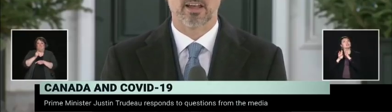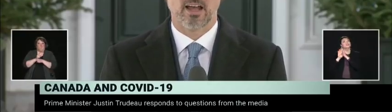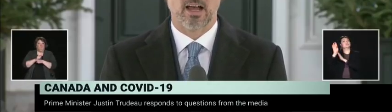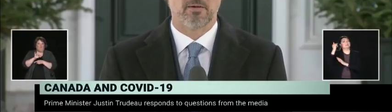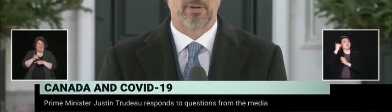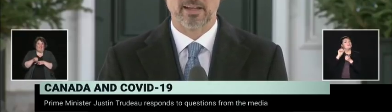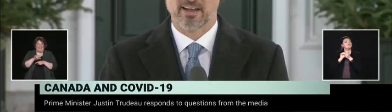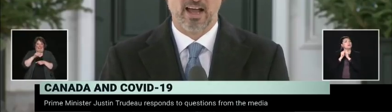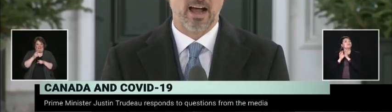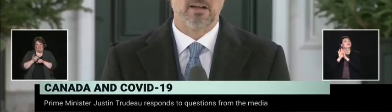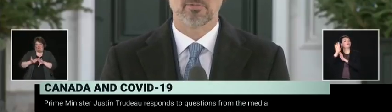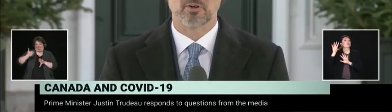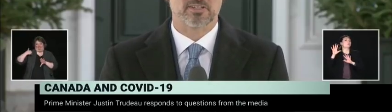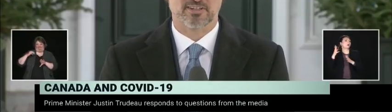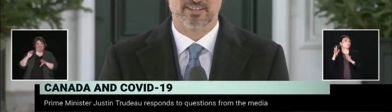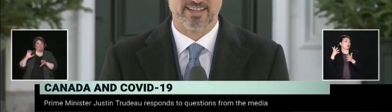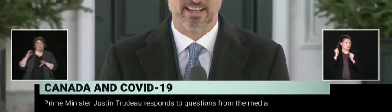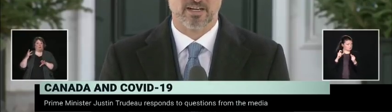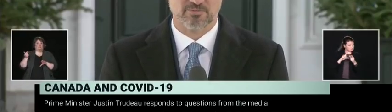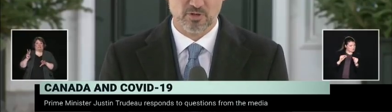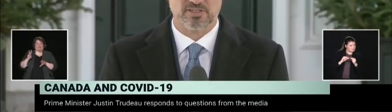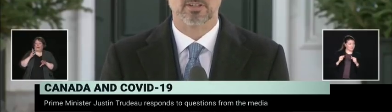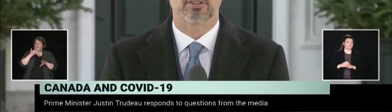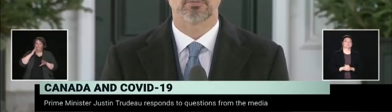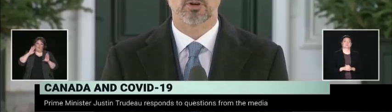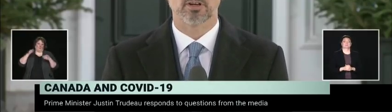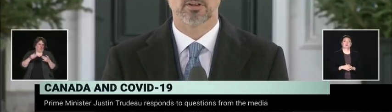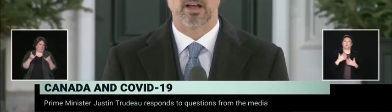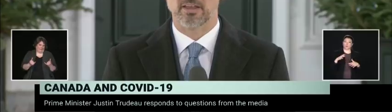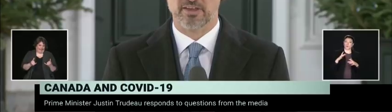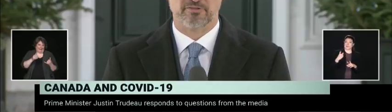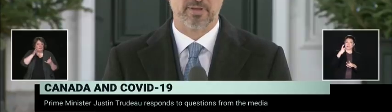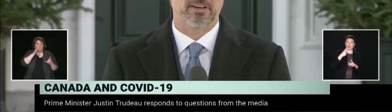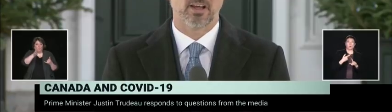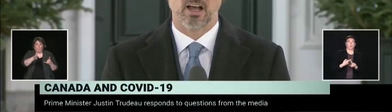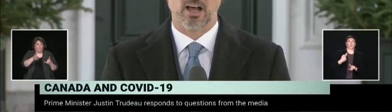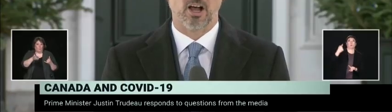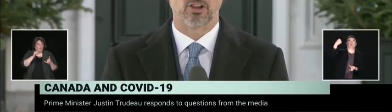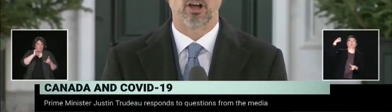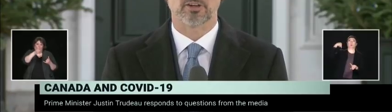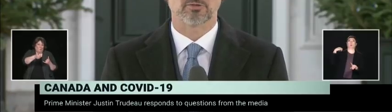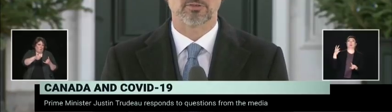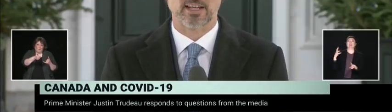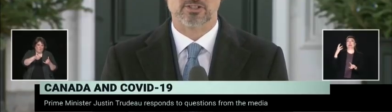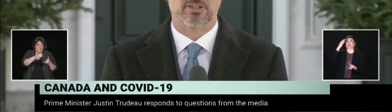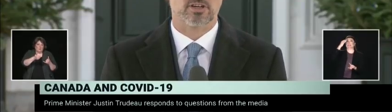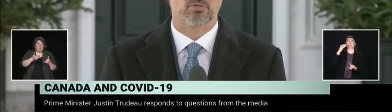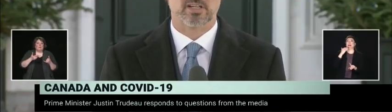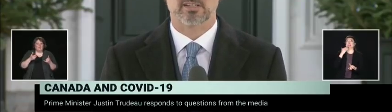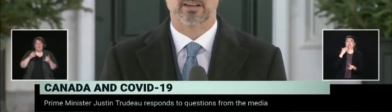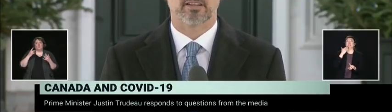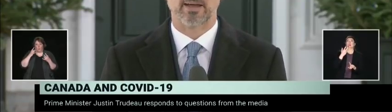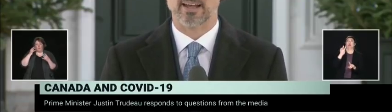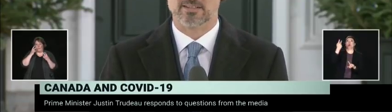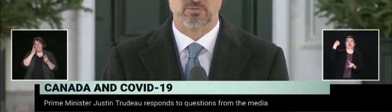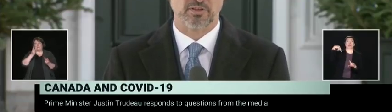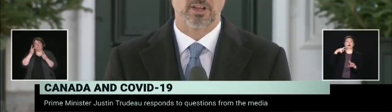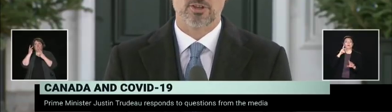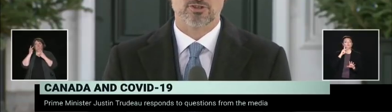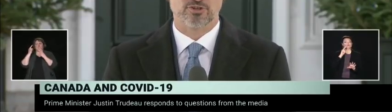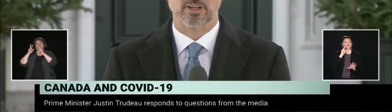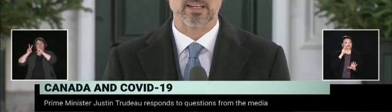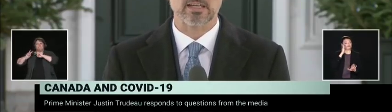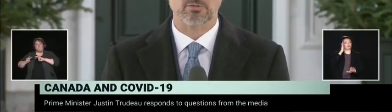16th, but I'm focused on today and I'm focused on tomorrow. There have been a lot of reflections on what is done in the past, and